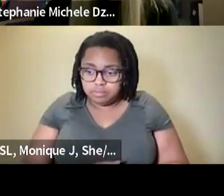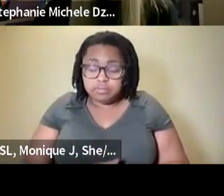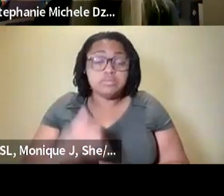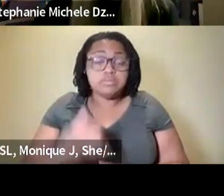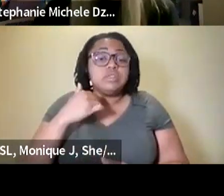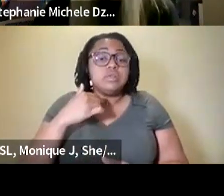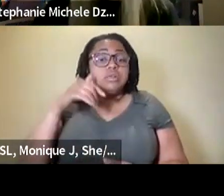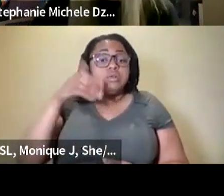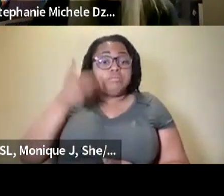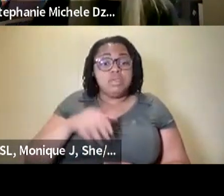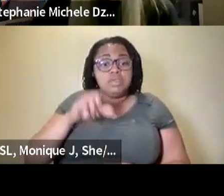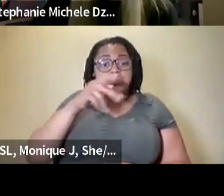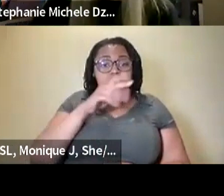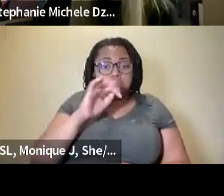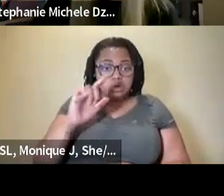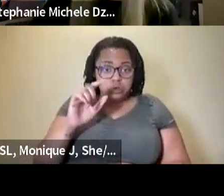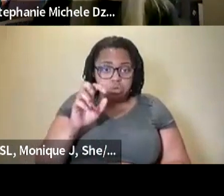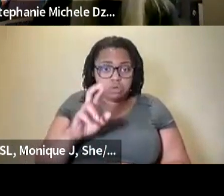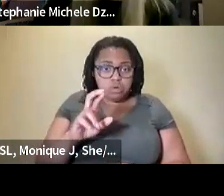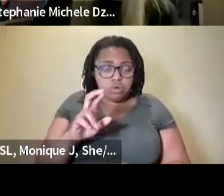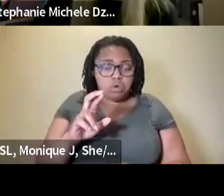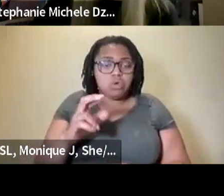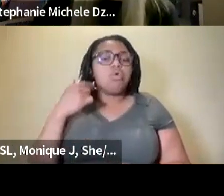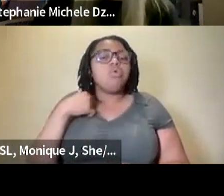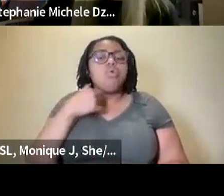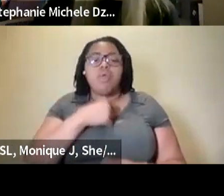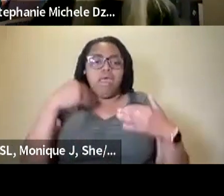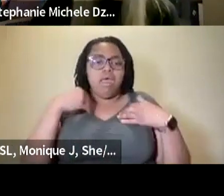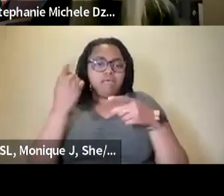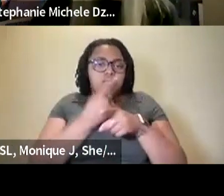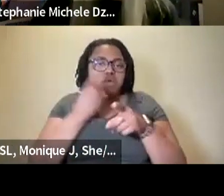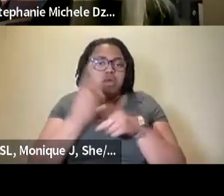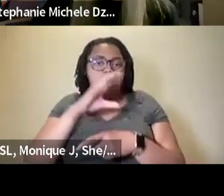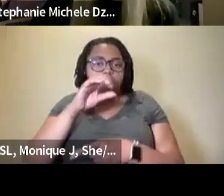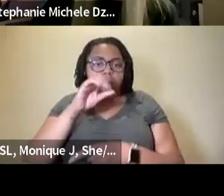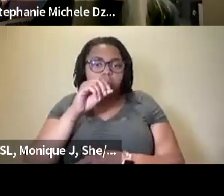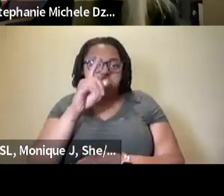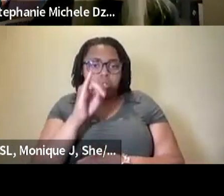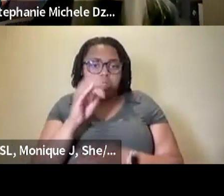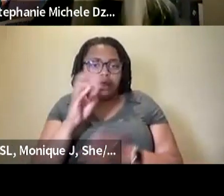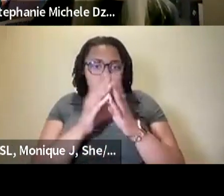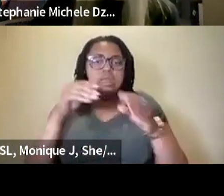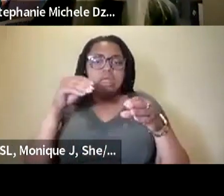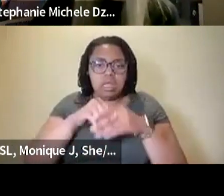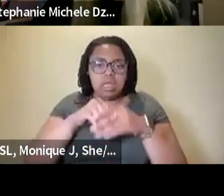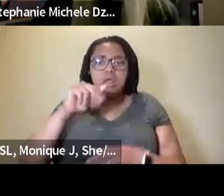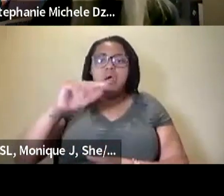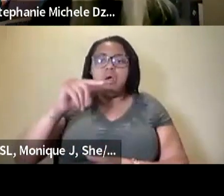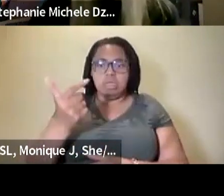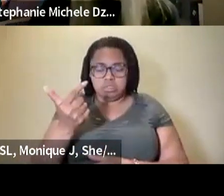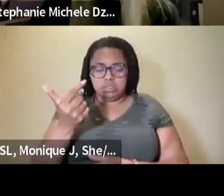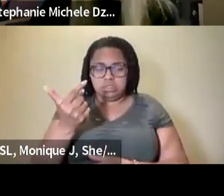This is Spangler. I'll make a motion that we just have a regular Codi meeting in August.